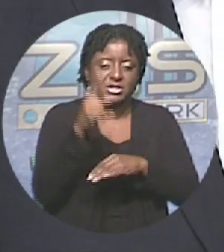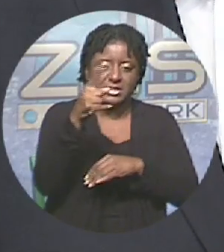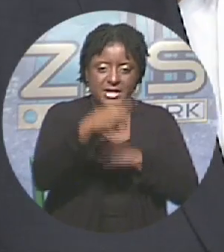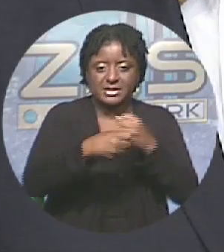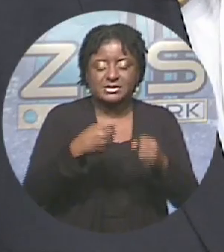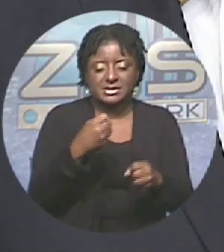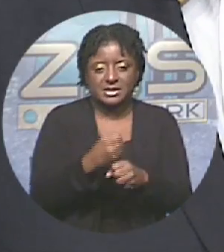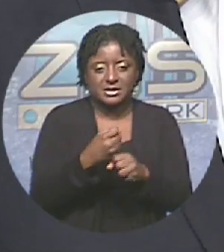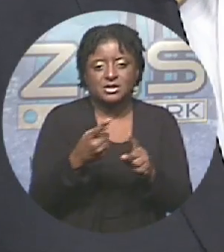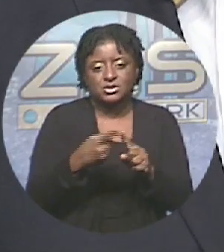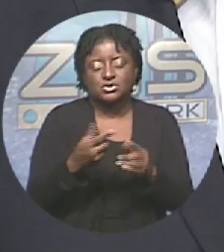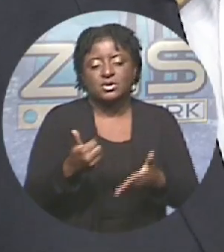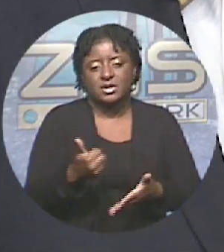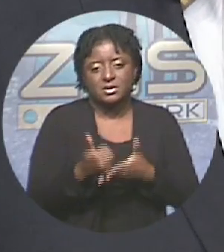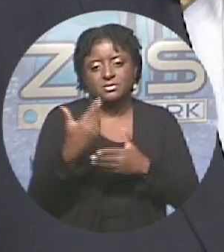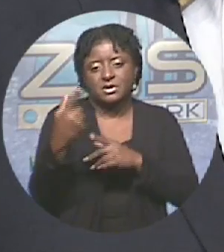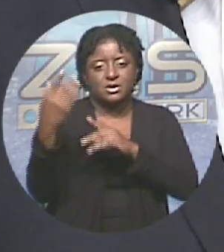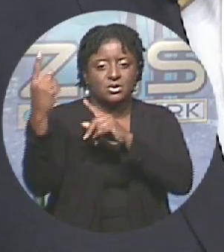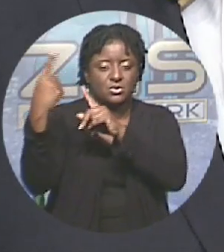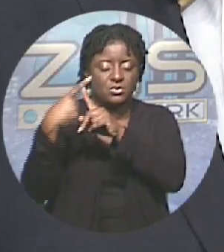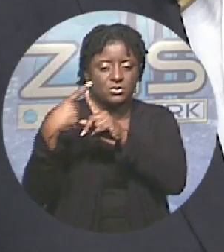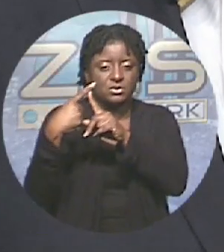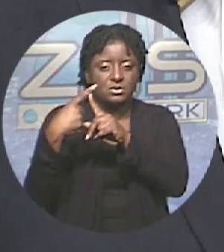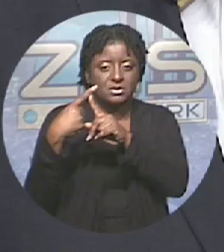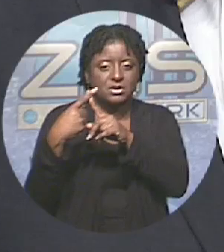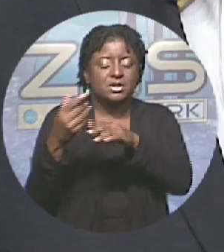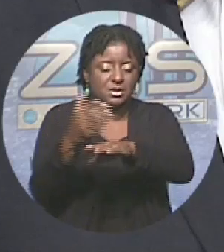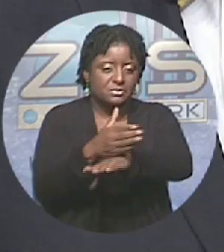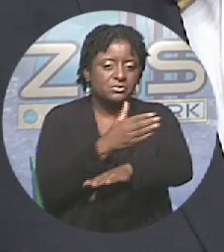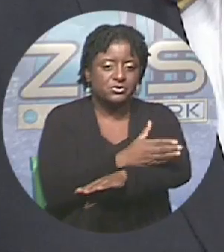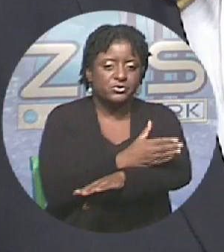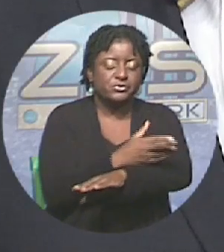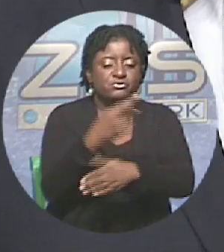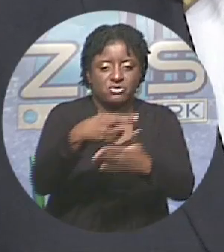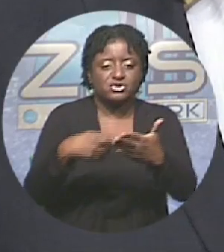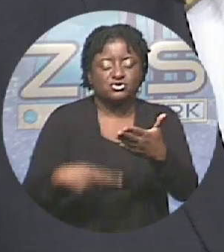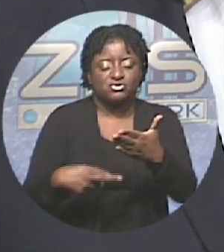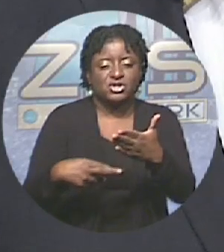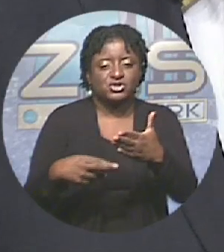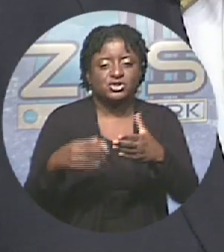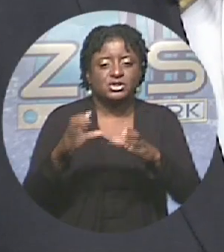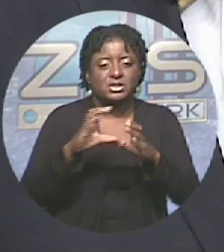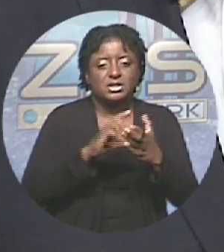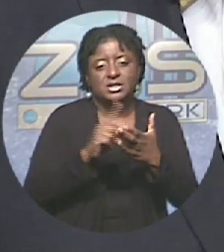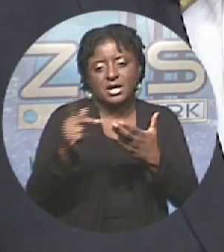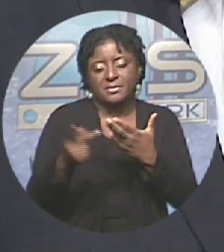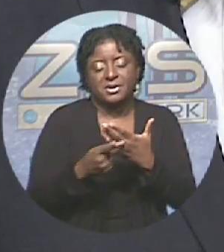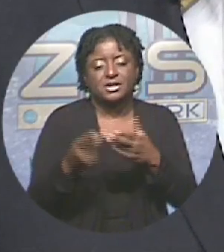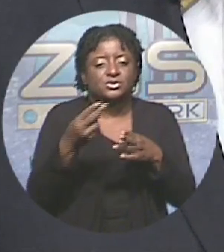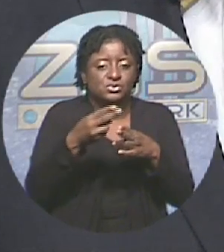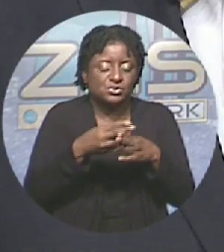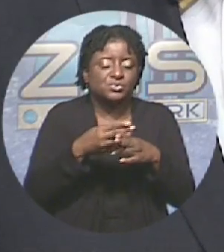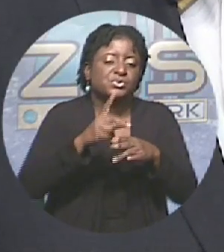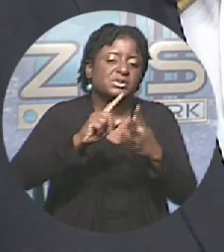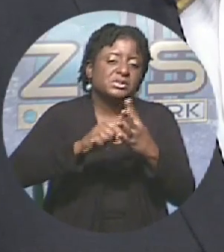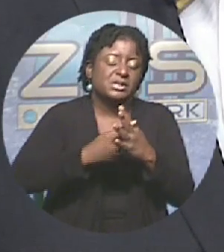Swain tells us tonight that an enhanced registration campaign will soon start and residents are urged to get